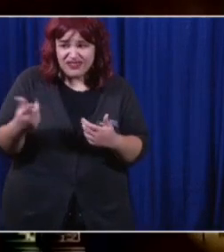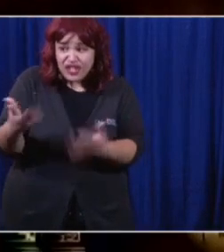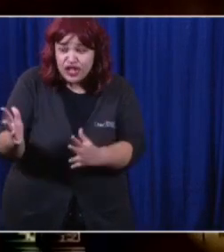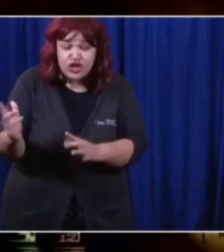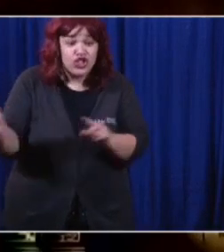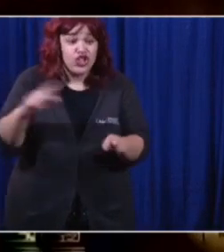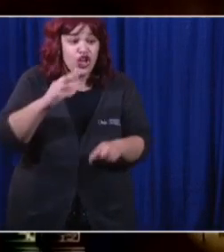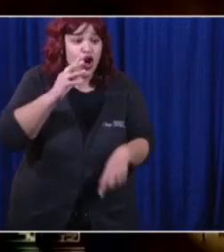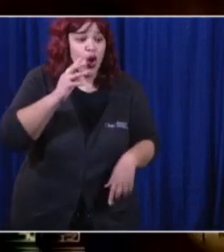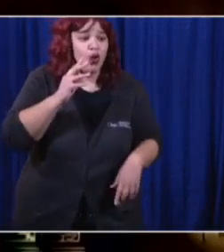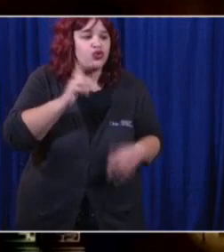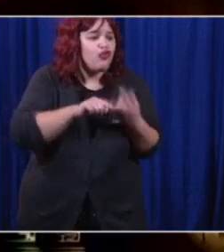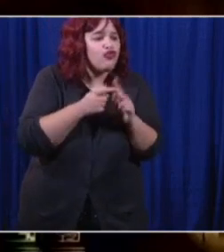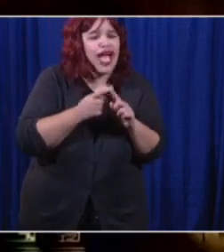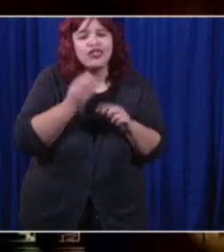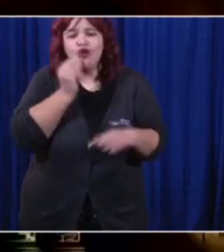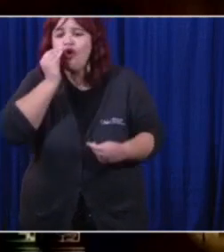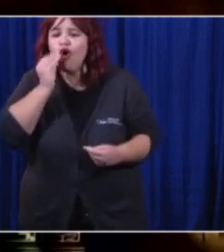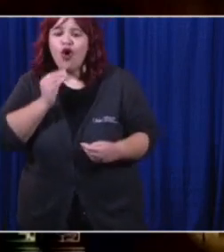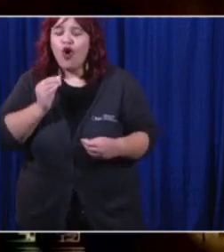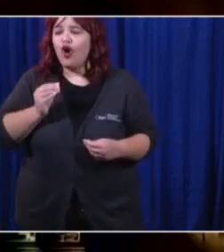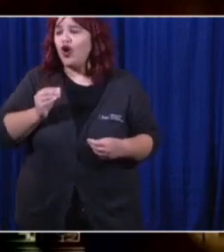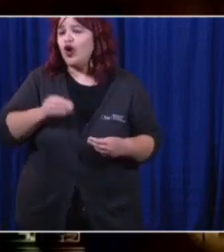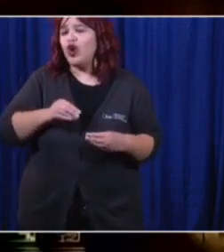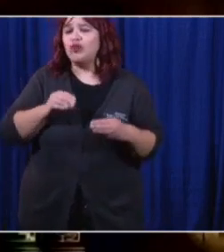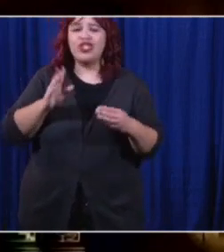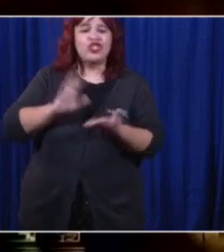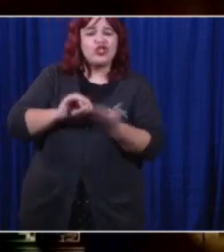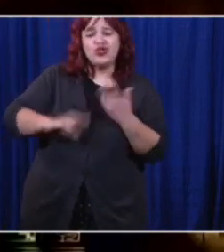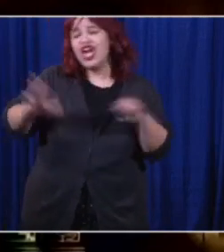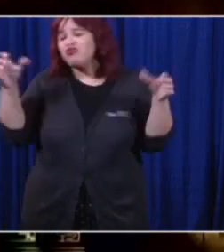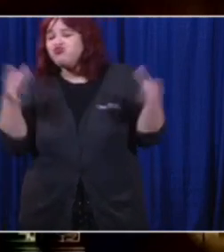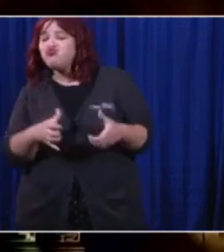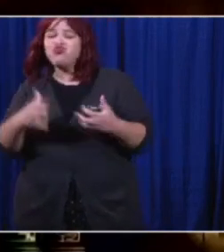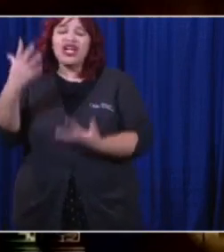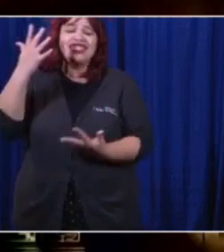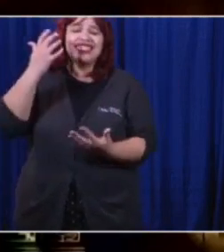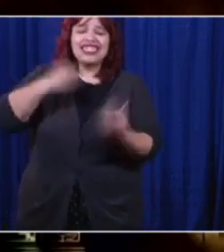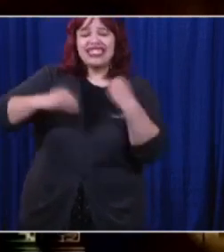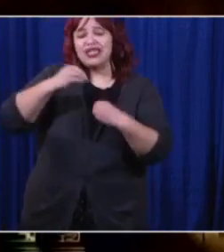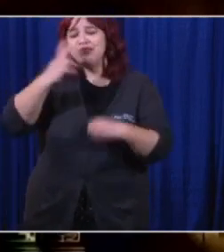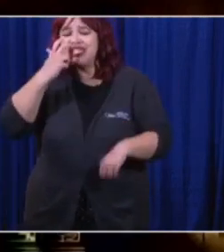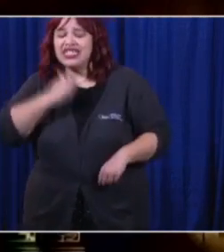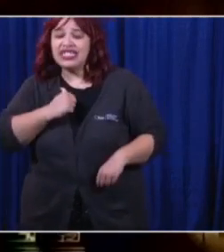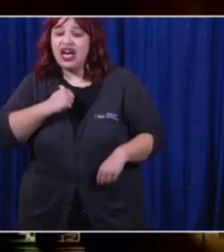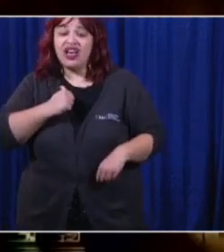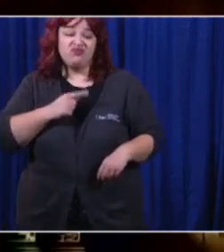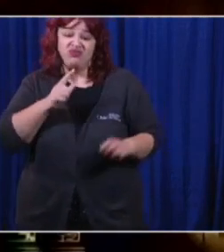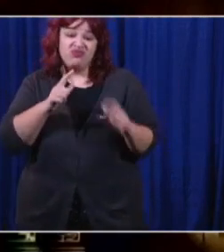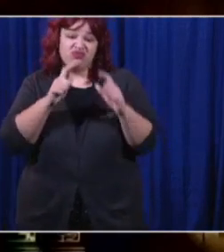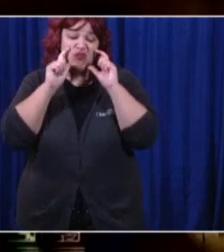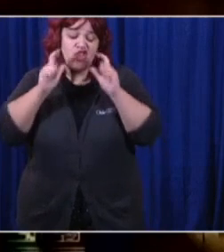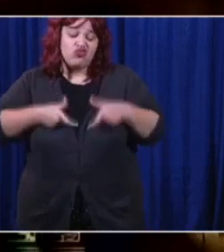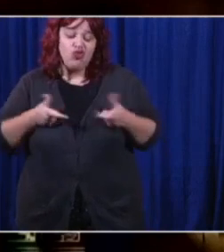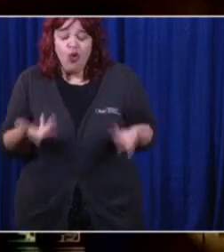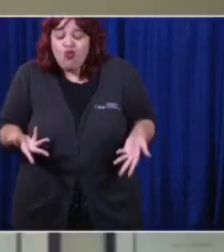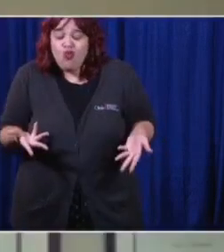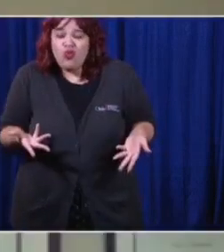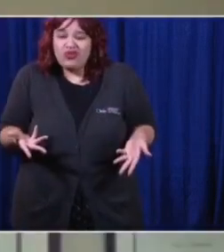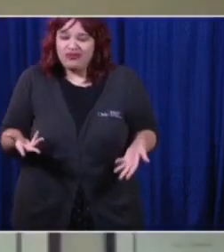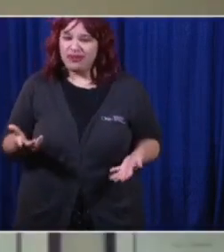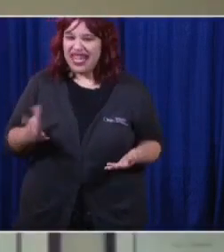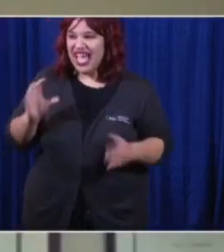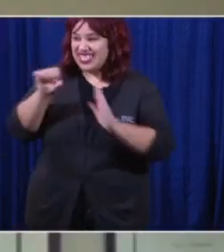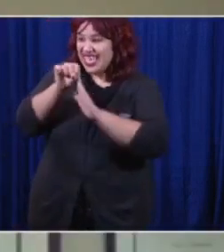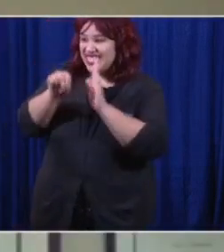comes down to our personal behavior and our personal life. And that's very hard to legislate or regulate from a state perspective. I don't know,